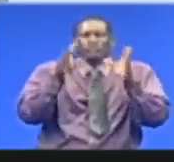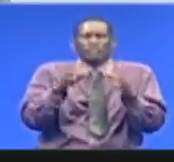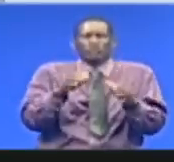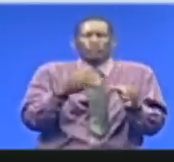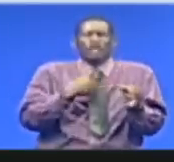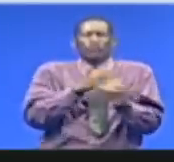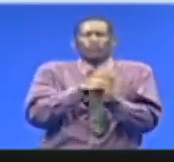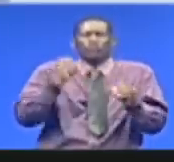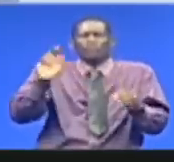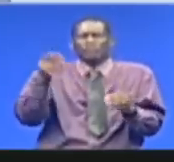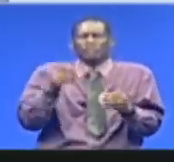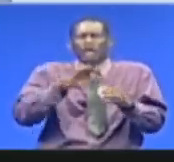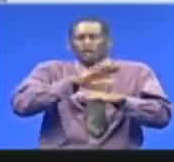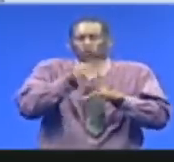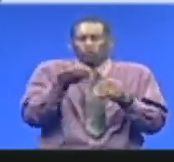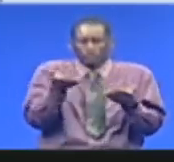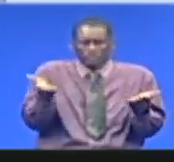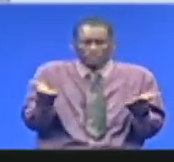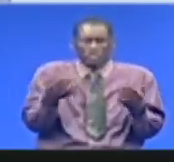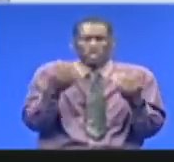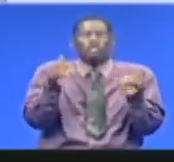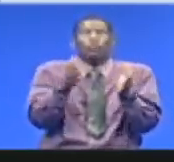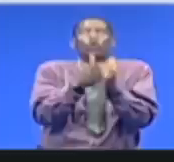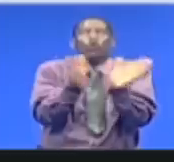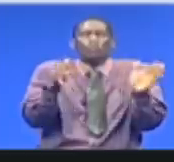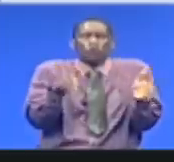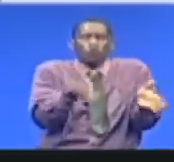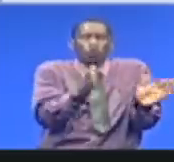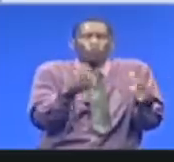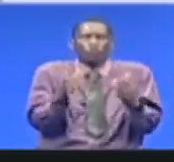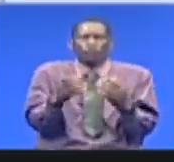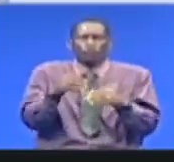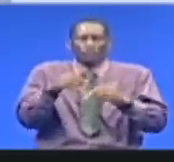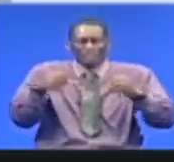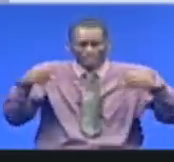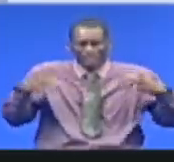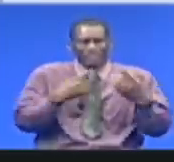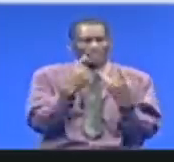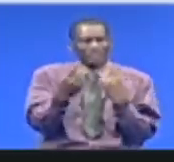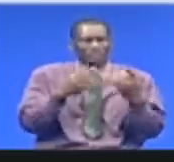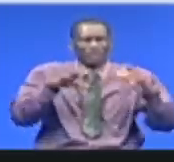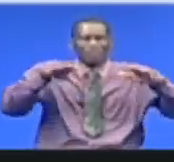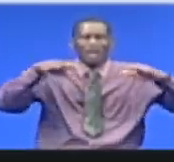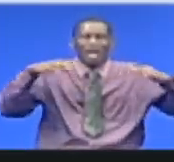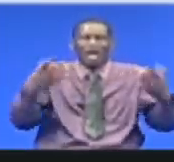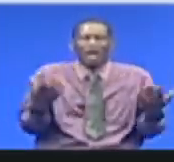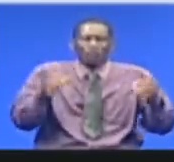Yeah. Now, we open door for legitimate discussion about how can we